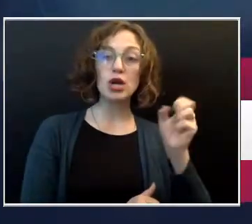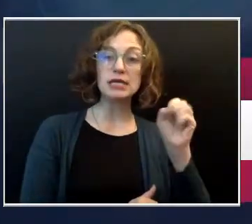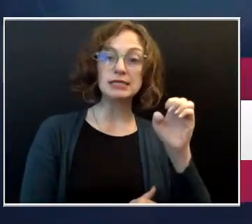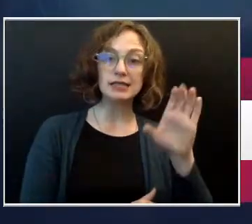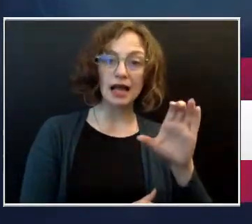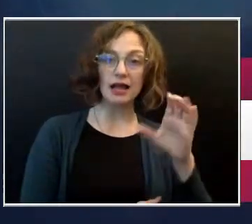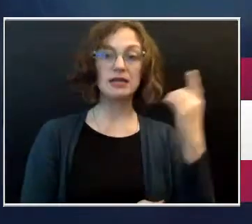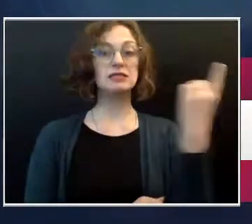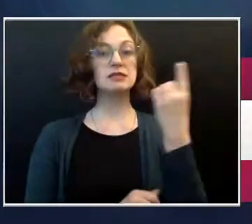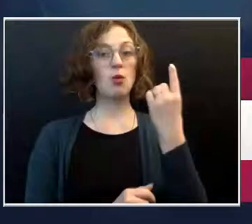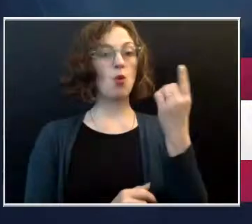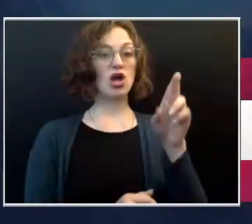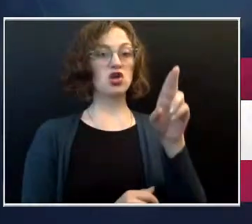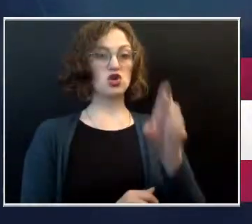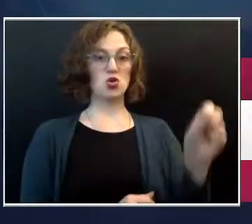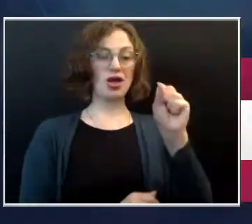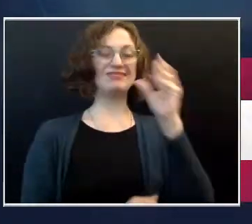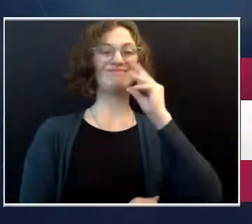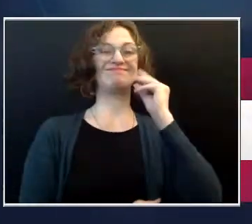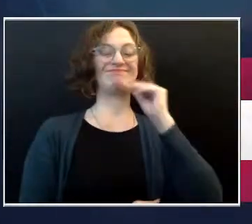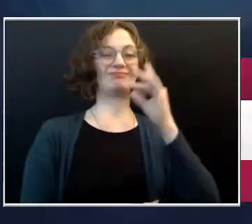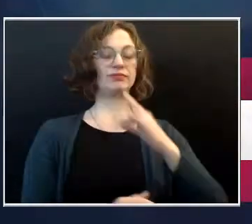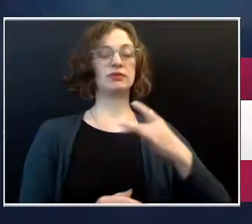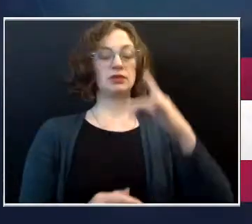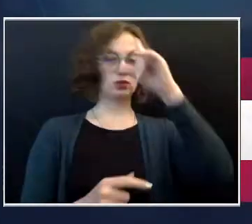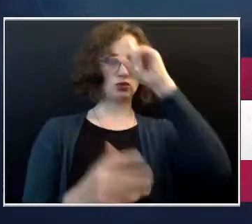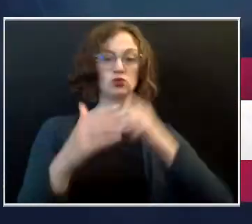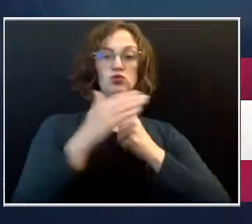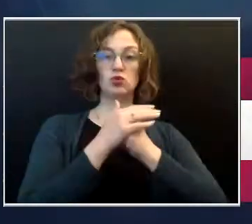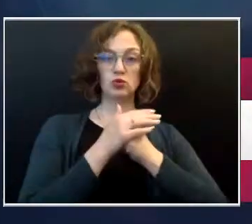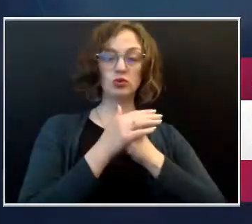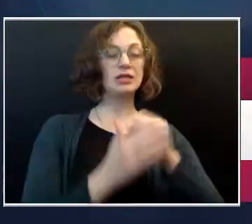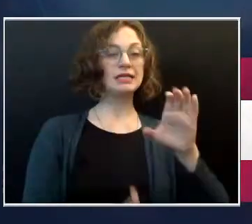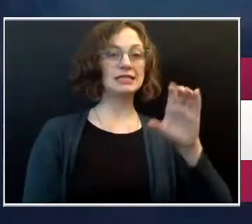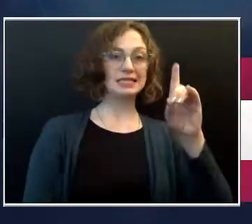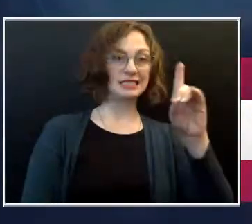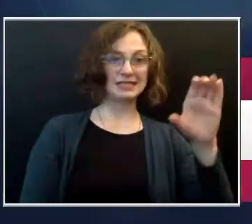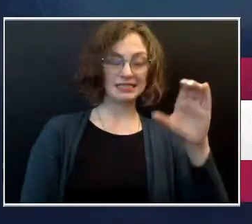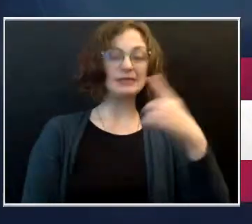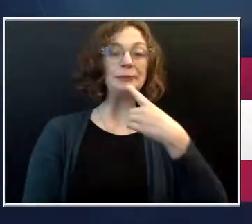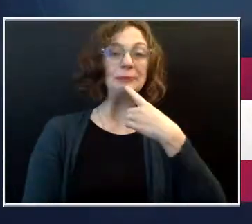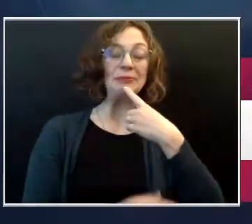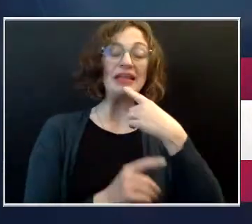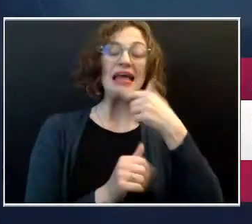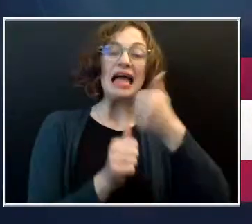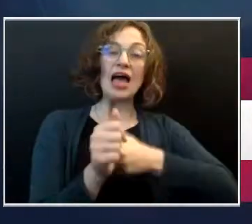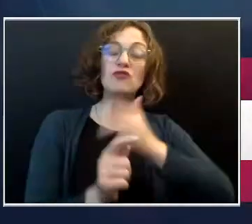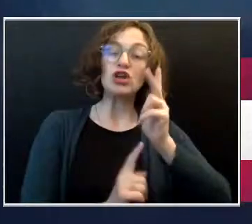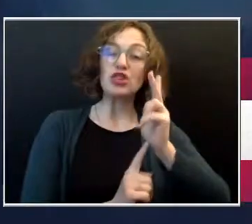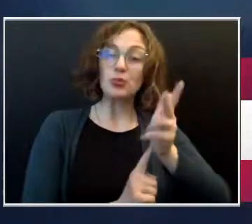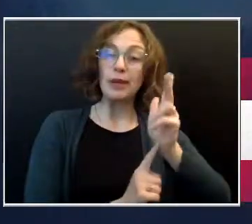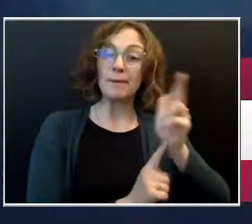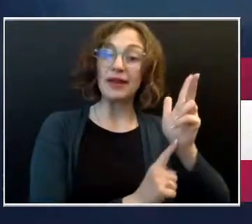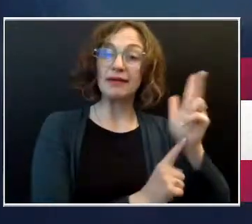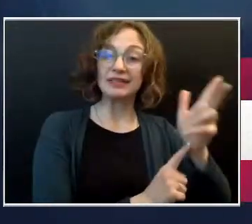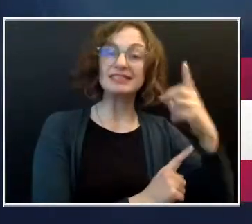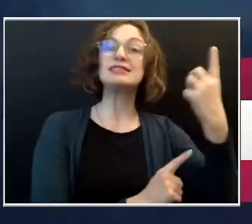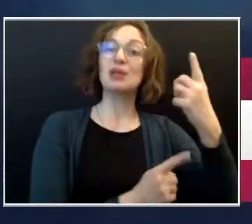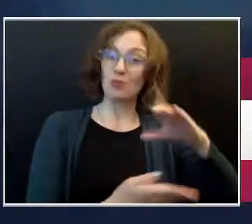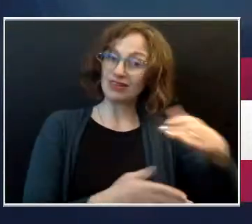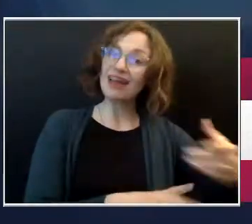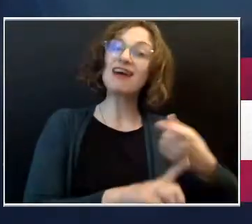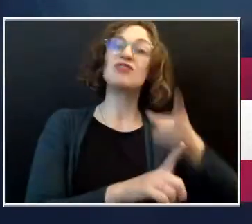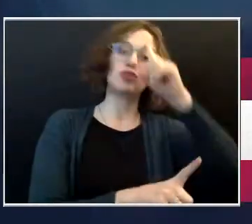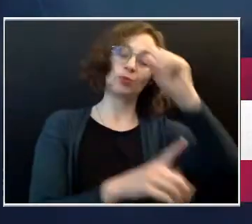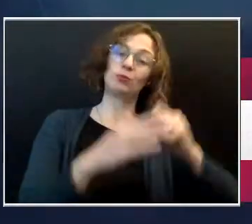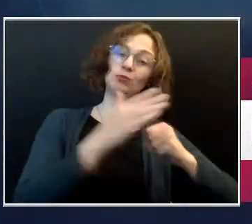and the CDC reports that every 3 minutes, someone dies of a stroke. Doug Lewis suffered a big one, but he's here